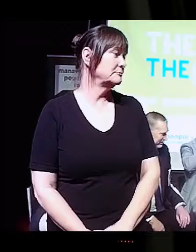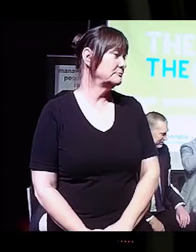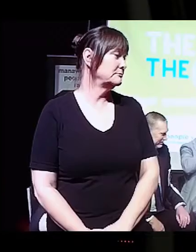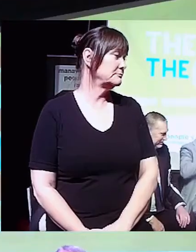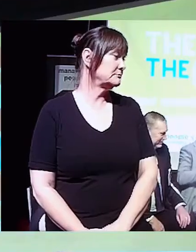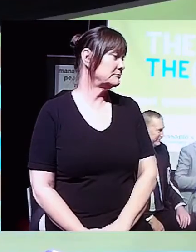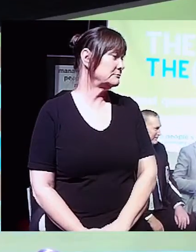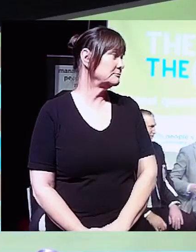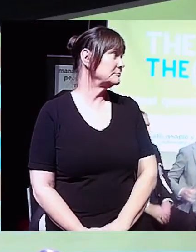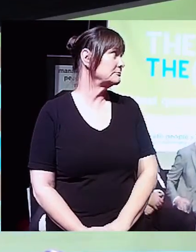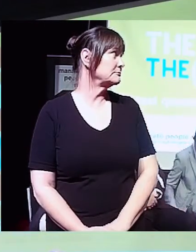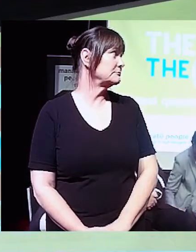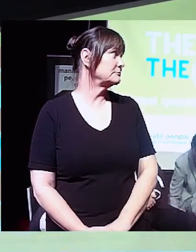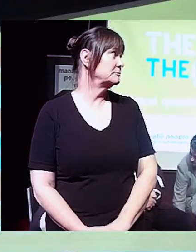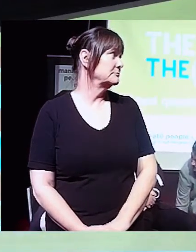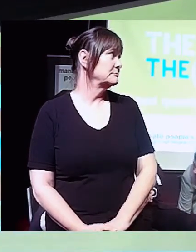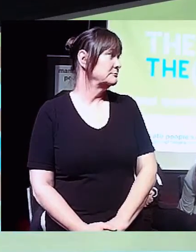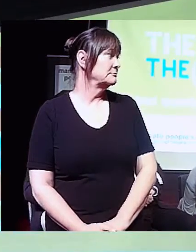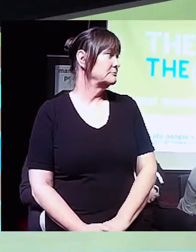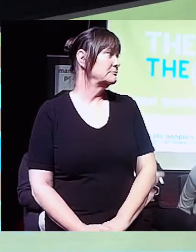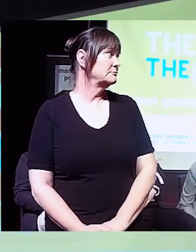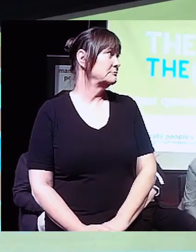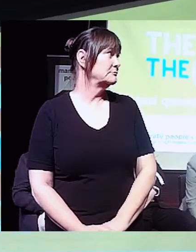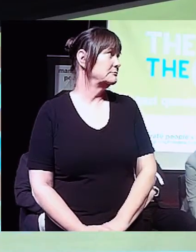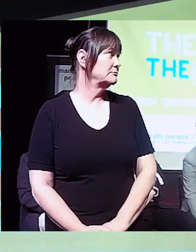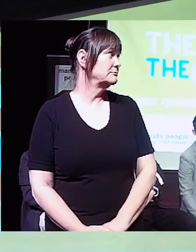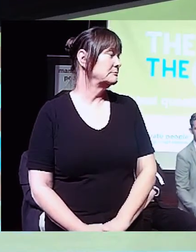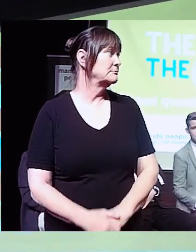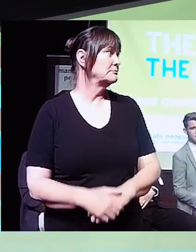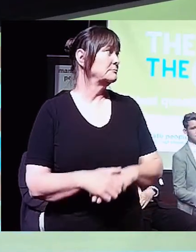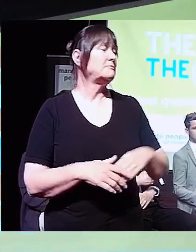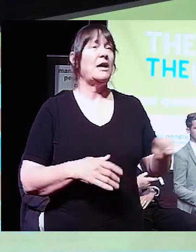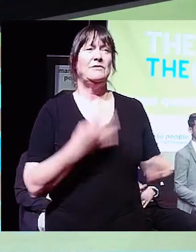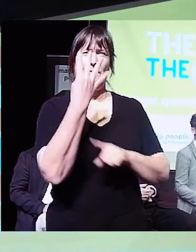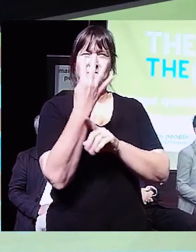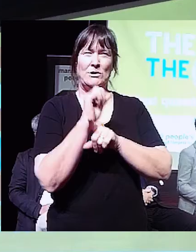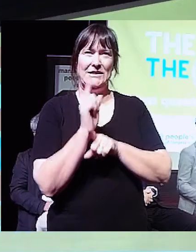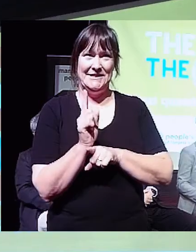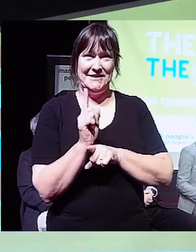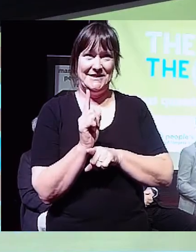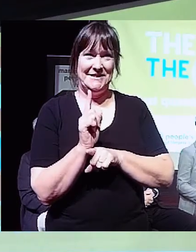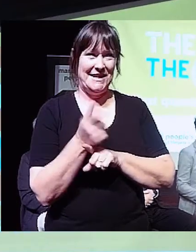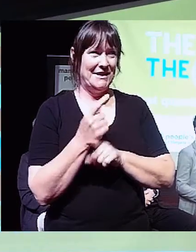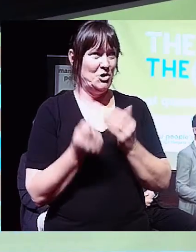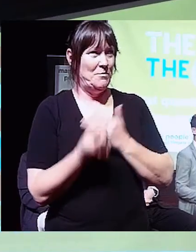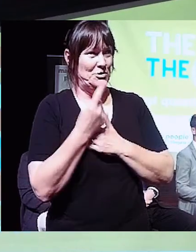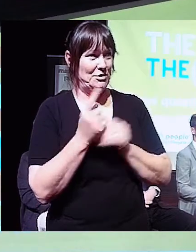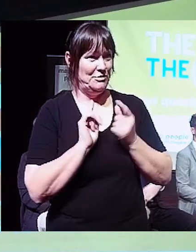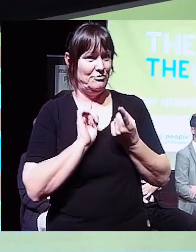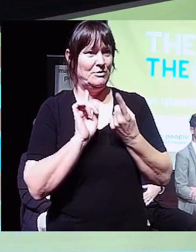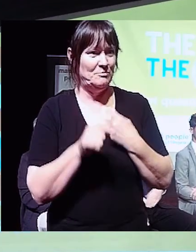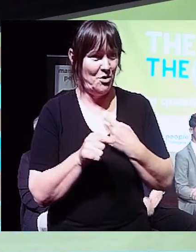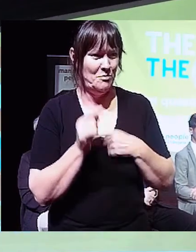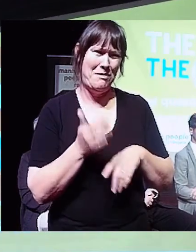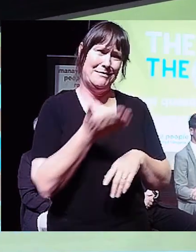Tony. Well, if it's a 40-second opportunity for rebuttal, this shouldn't take too long. But what we've just heard from the